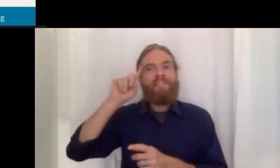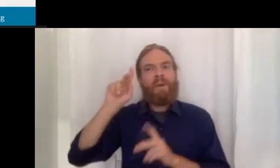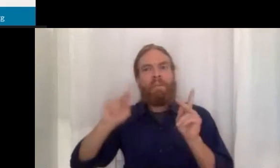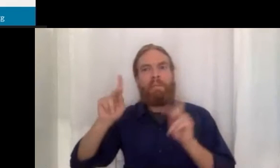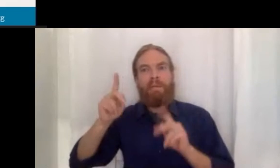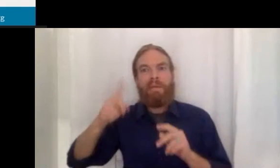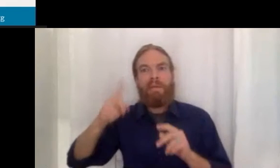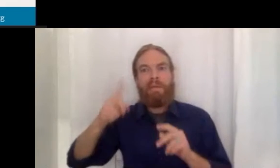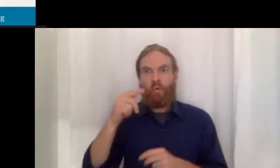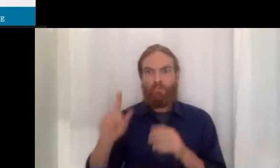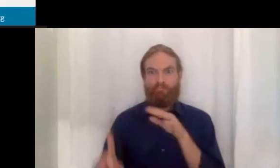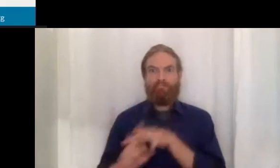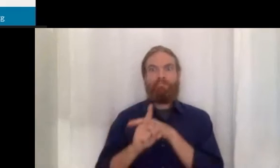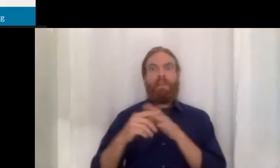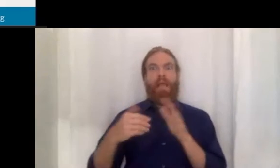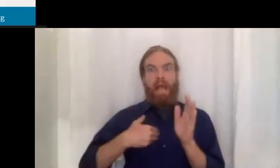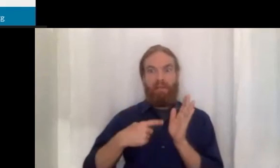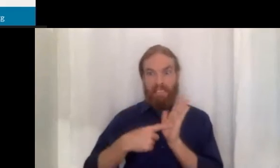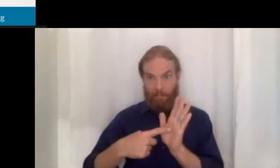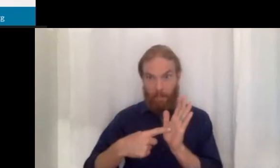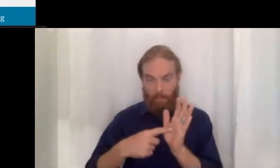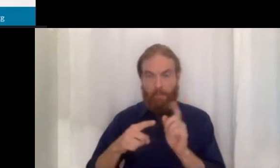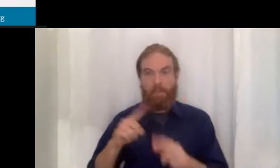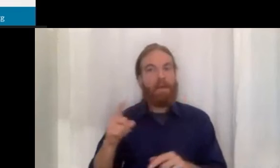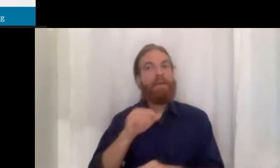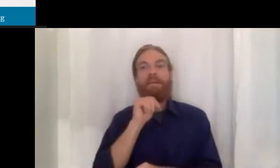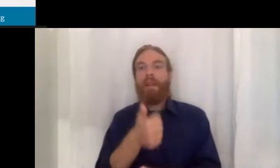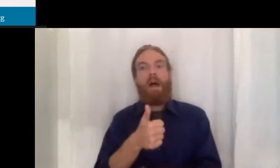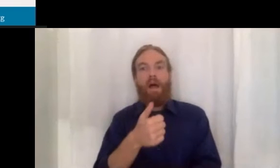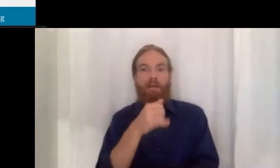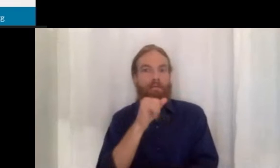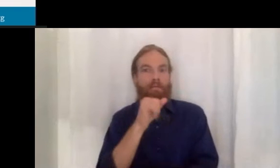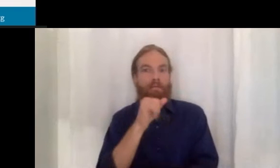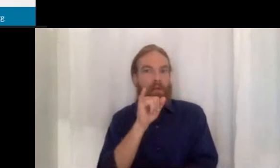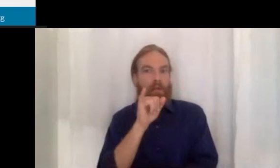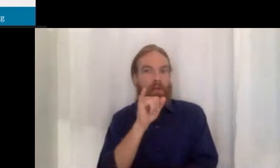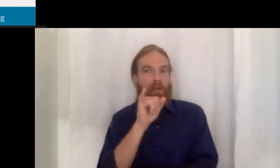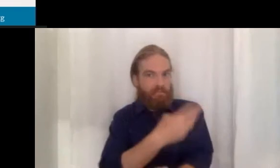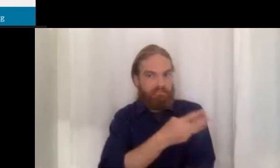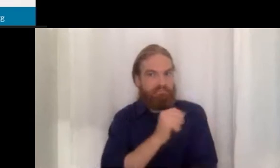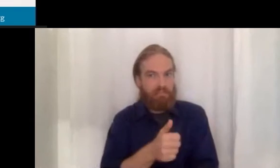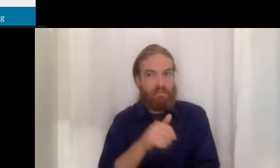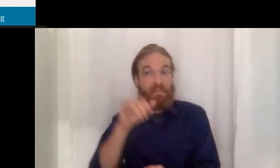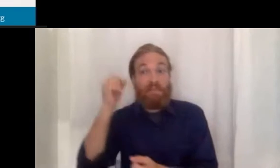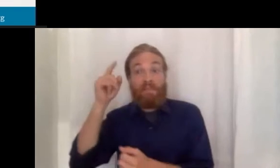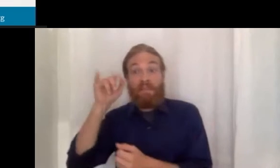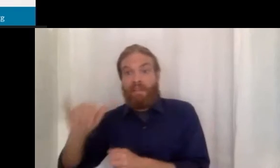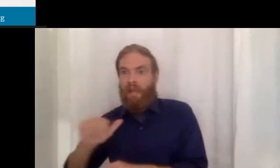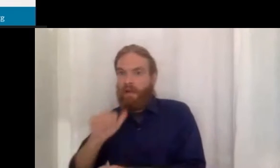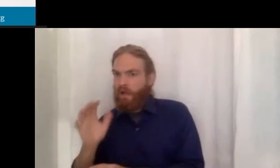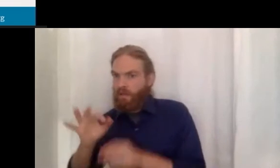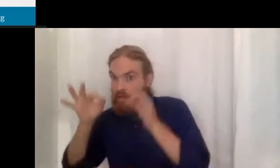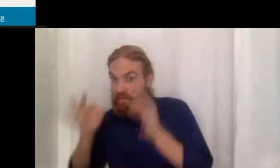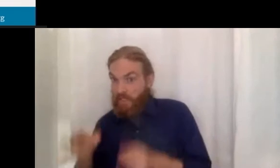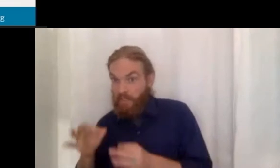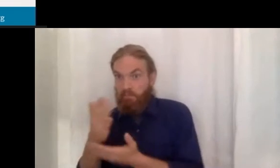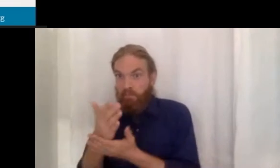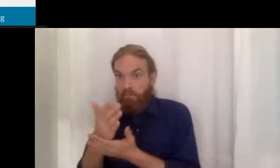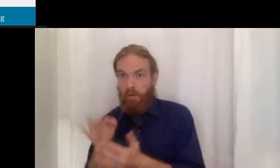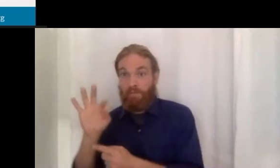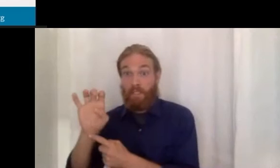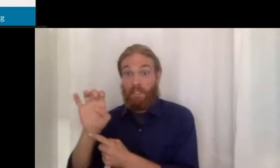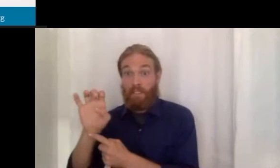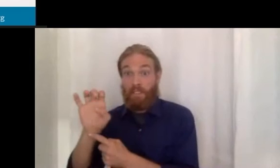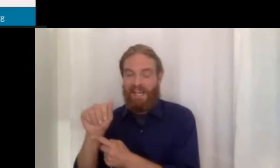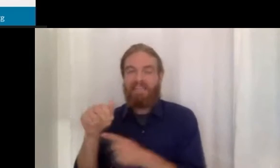to come on that. That is not officially part of the EUA under the FDA, so we want to just be careful, but there's more and